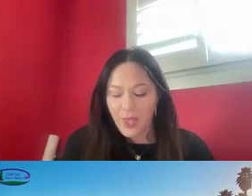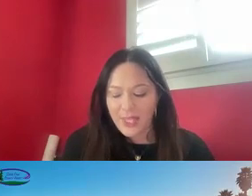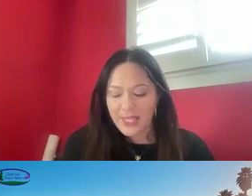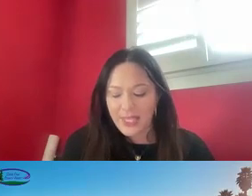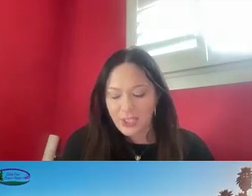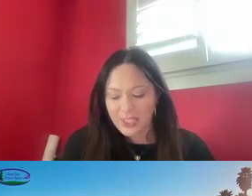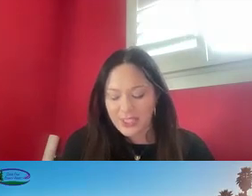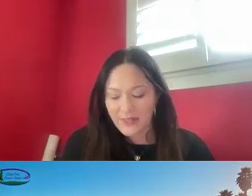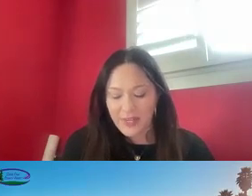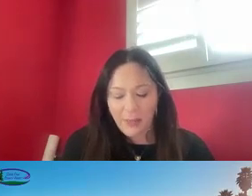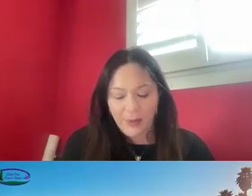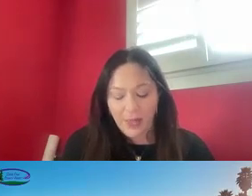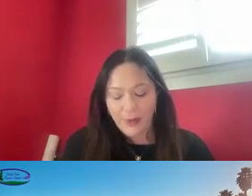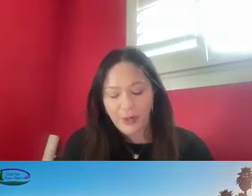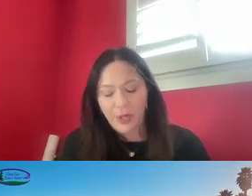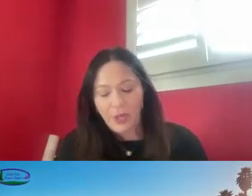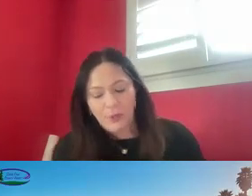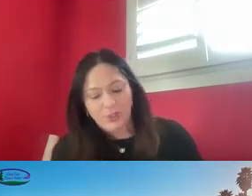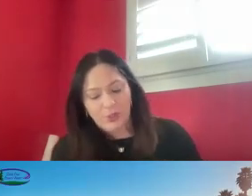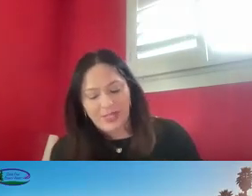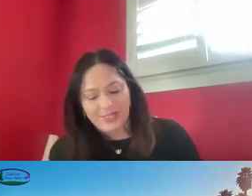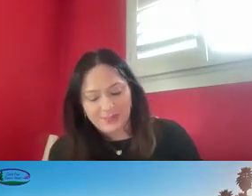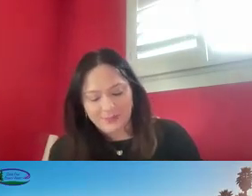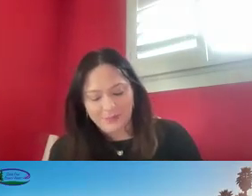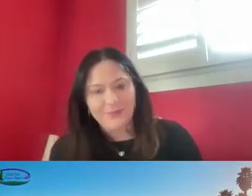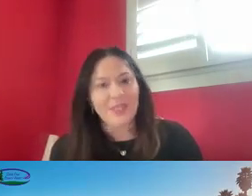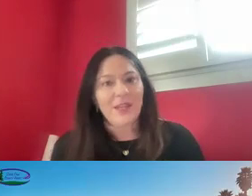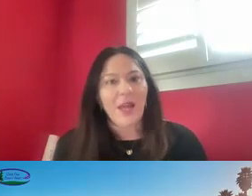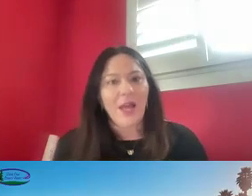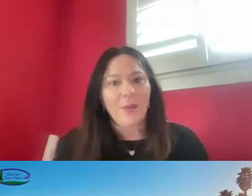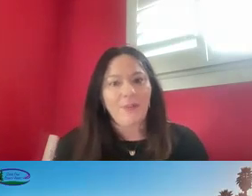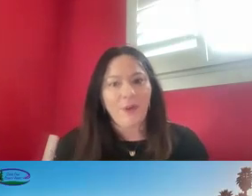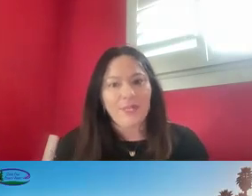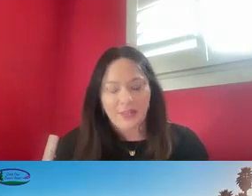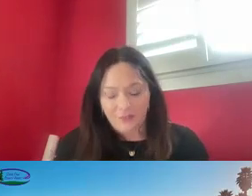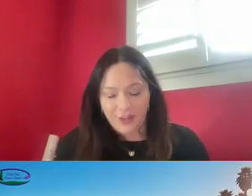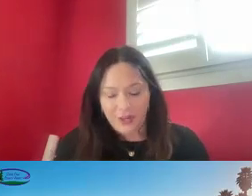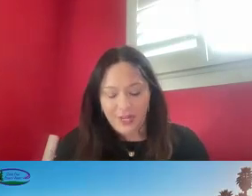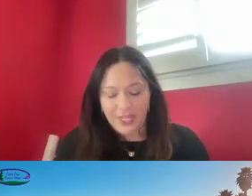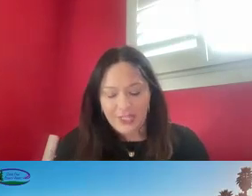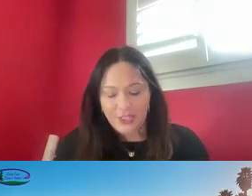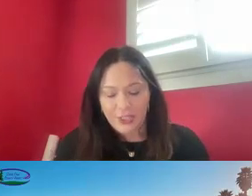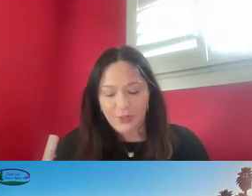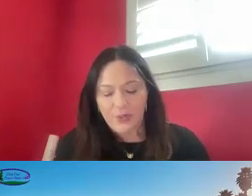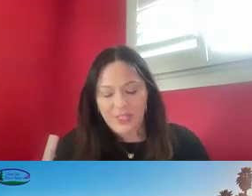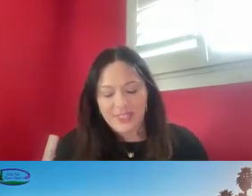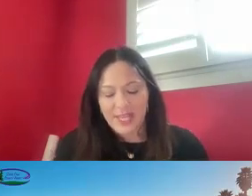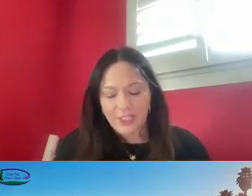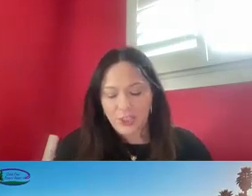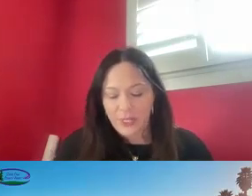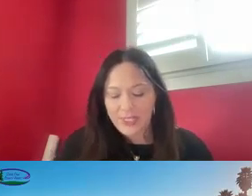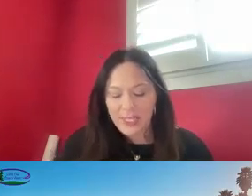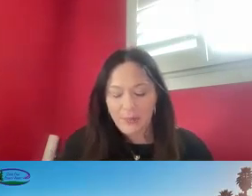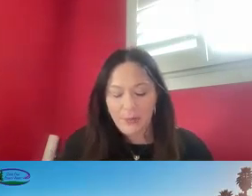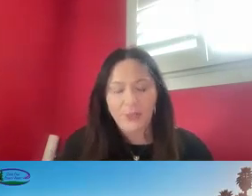Alicia Morales and Jason Sullivan Halpern will join us. Before we delve further into the slides,